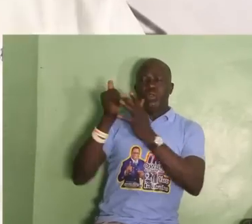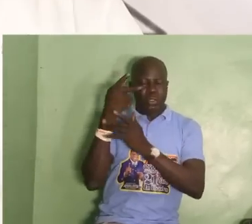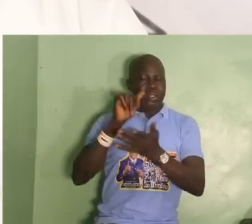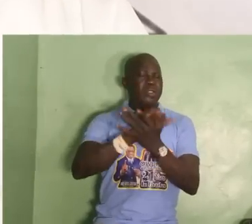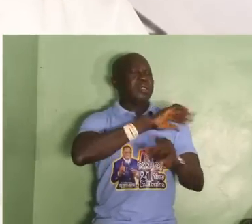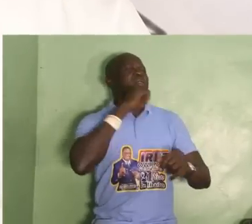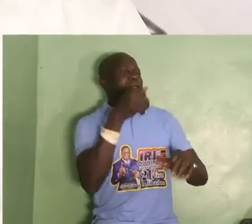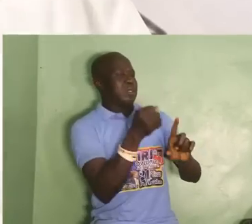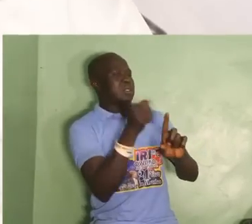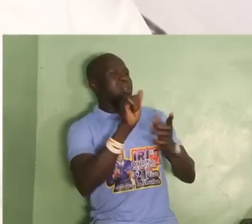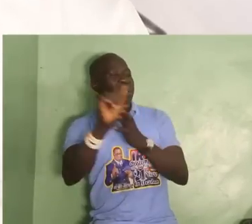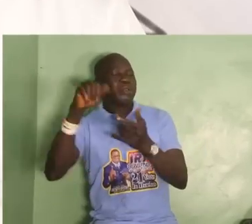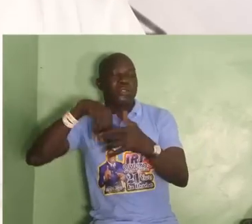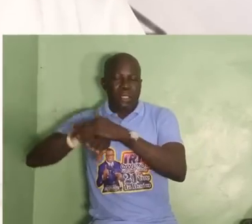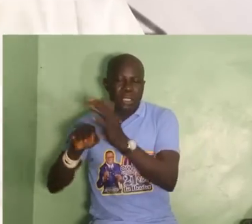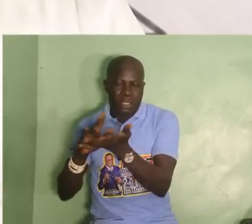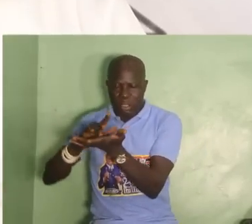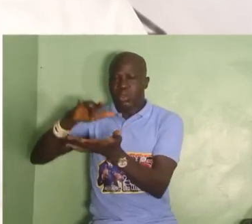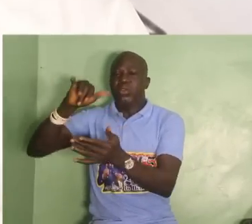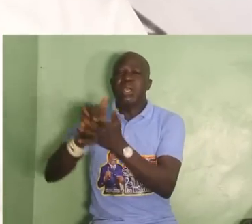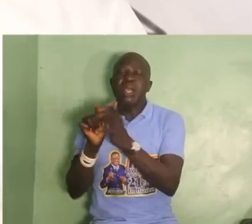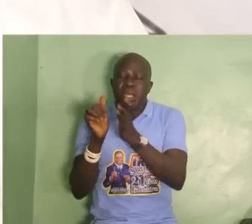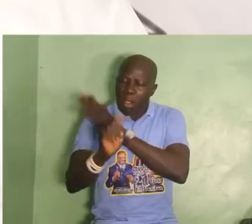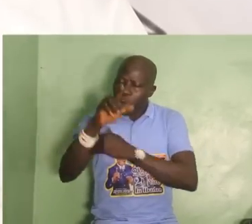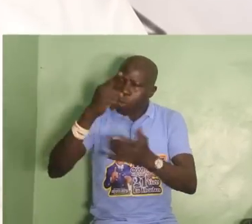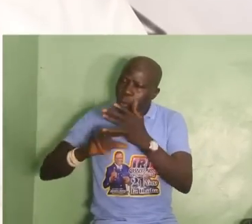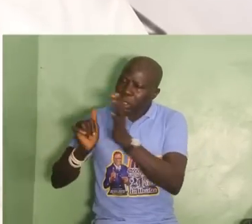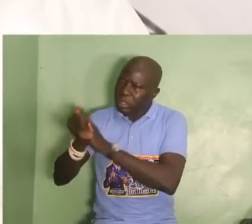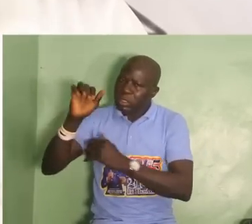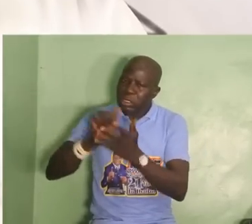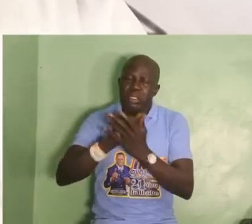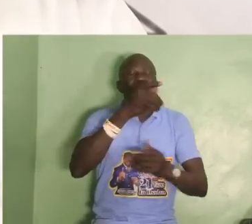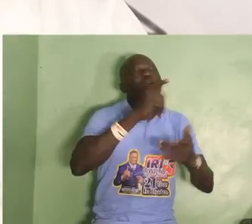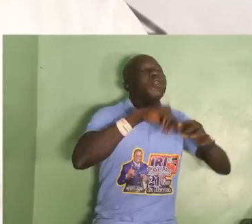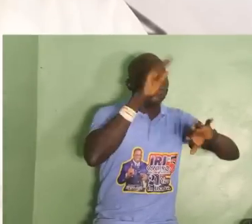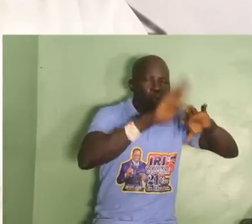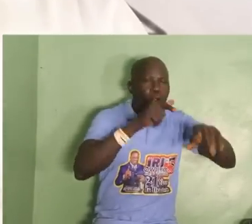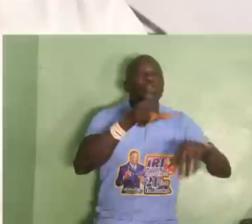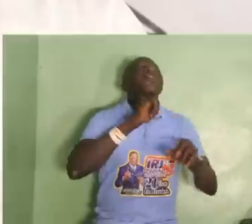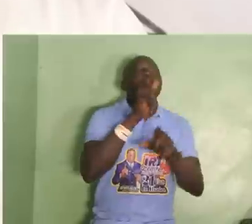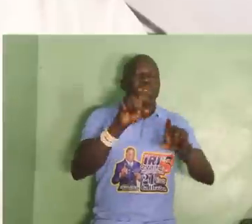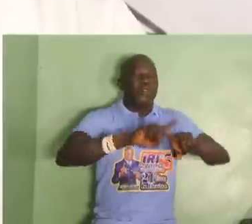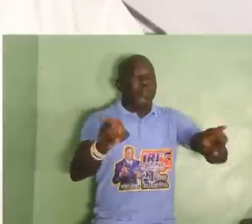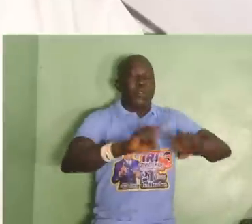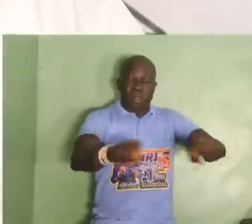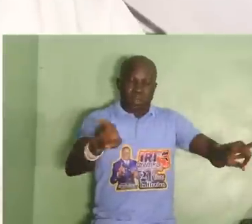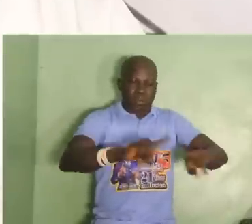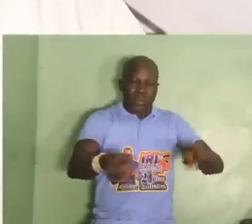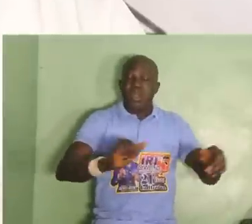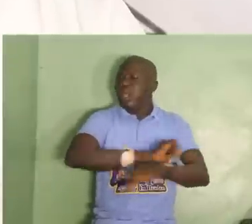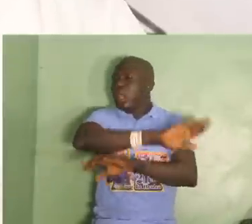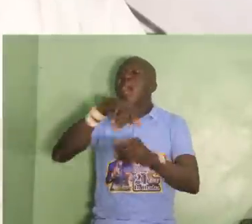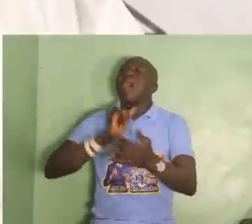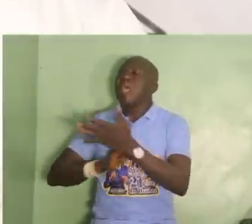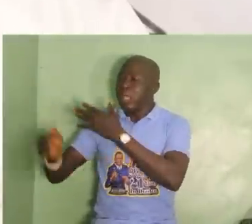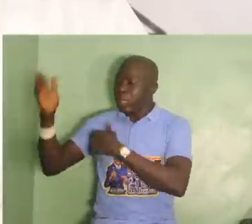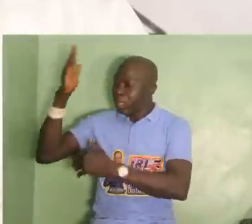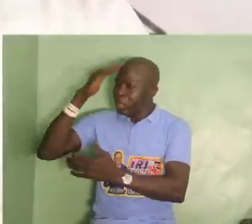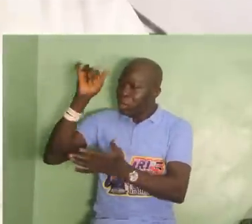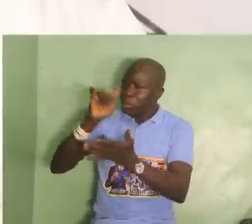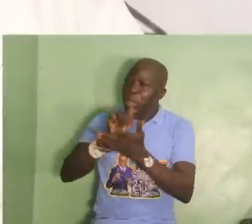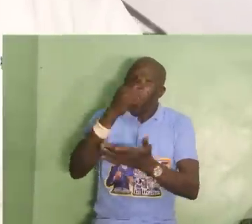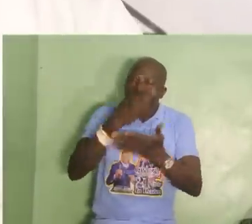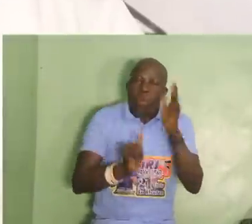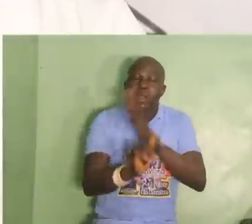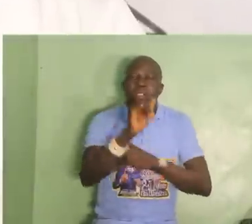them. Egba mi sa. Listen to me. Ama agbadura. We will pray. Wo iba aje kokoro moto e. Even if it's your car key. Iba aje kokoro